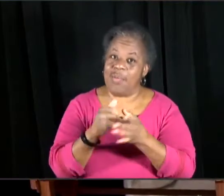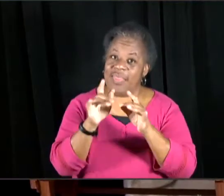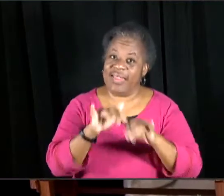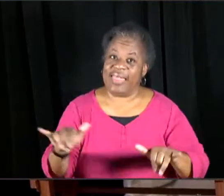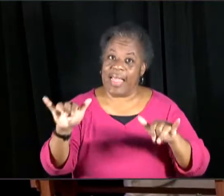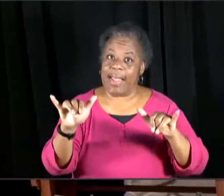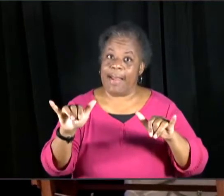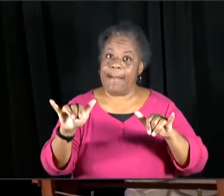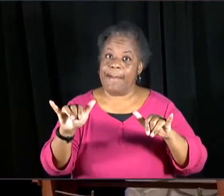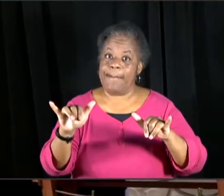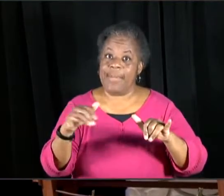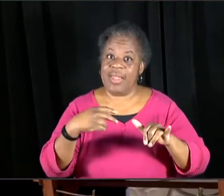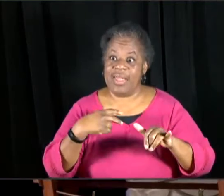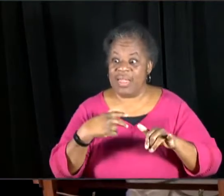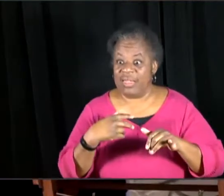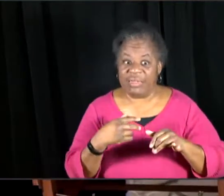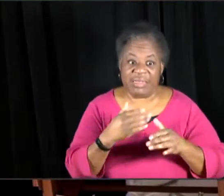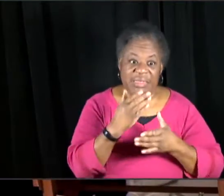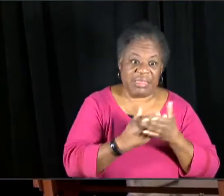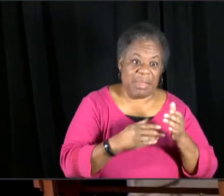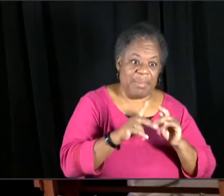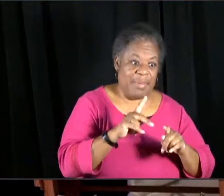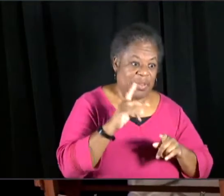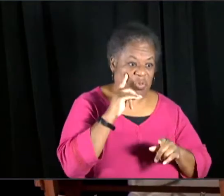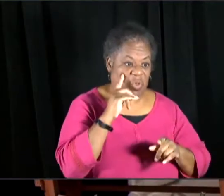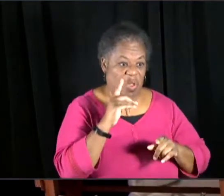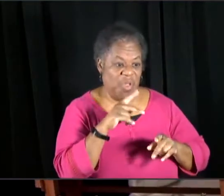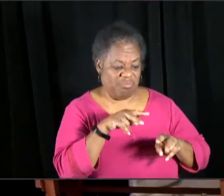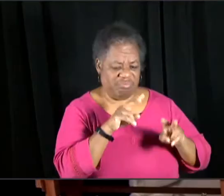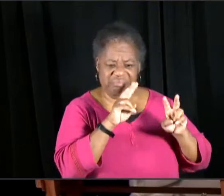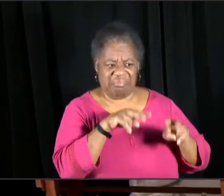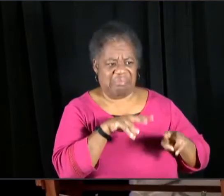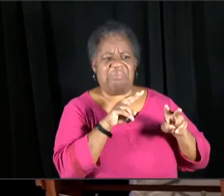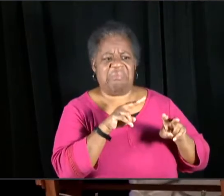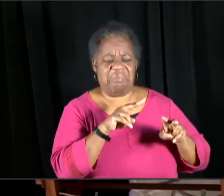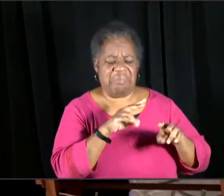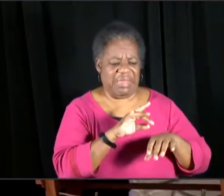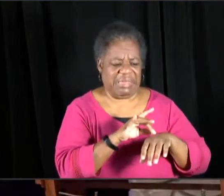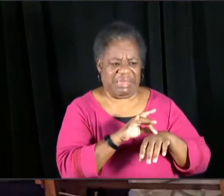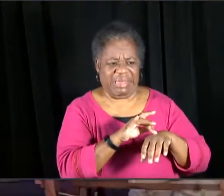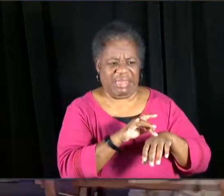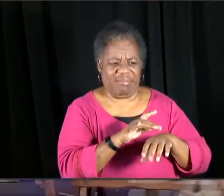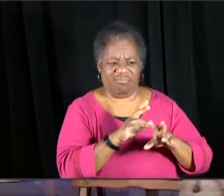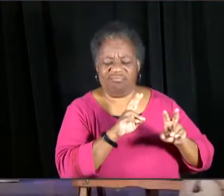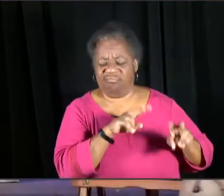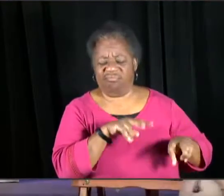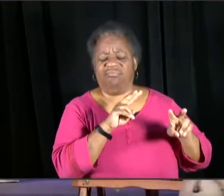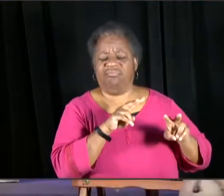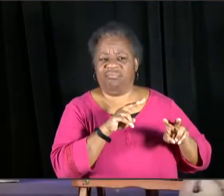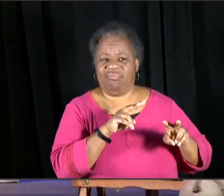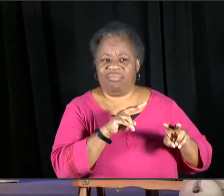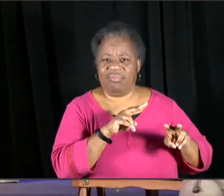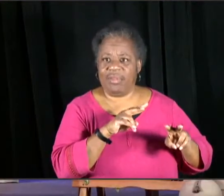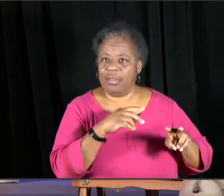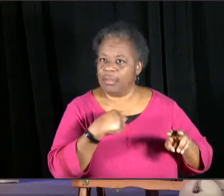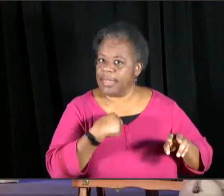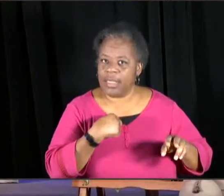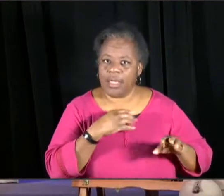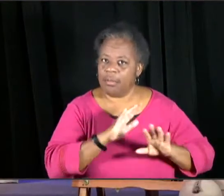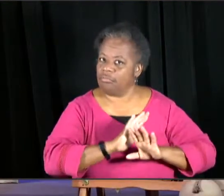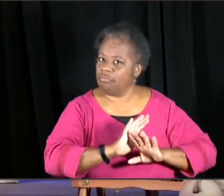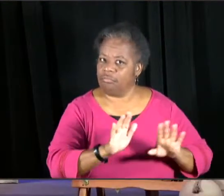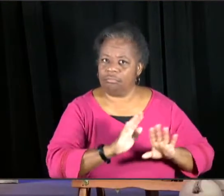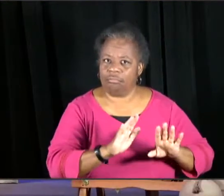saw their status or stigma or skin. And so I made it my business